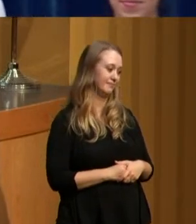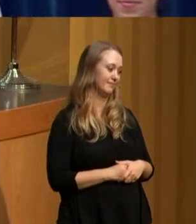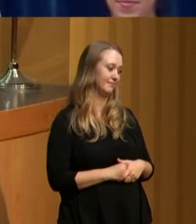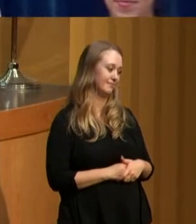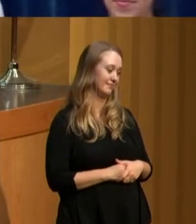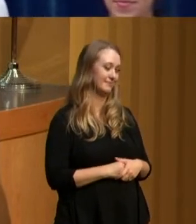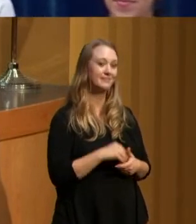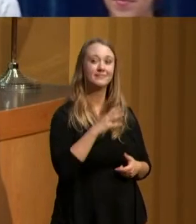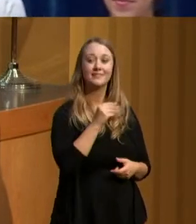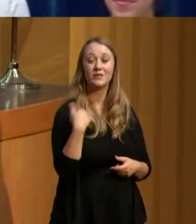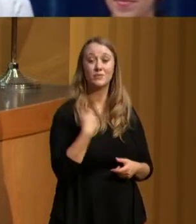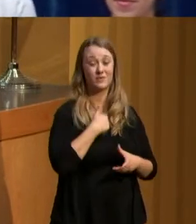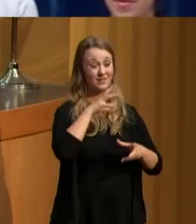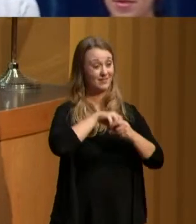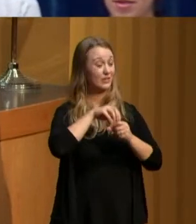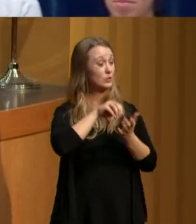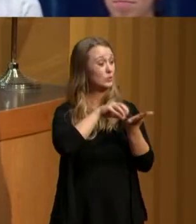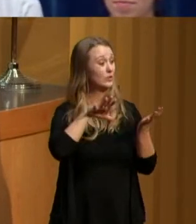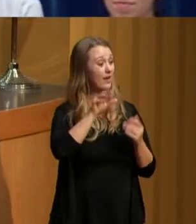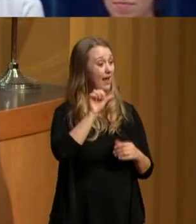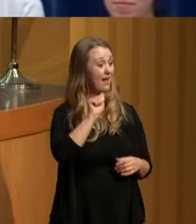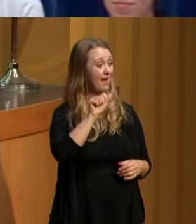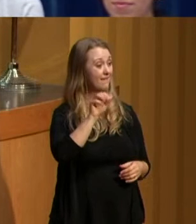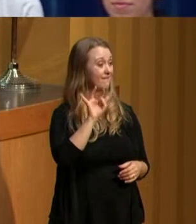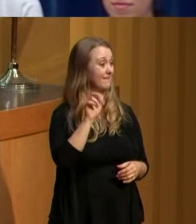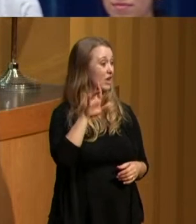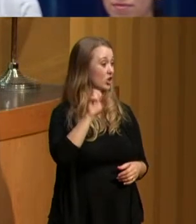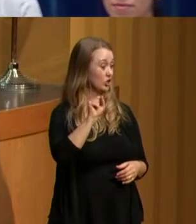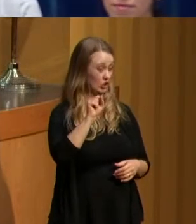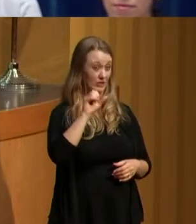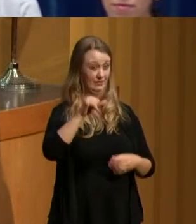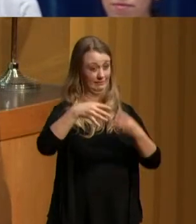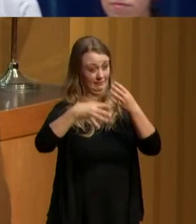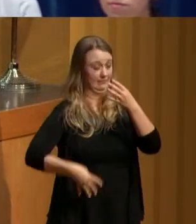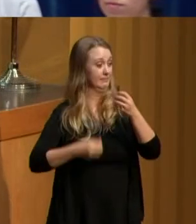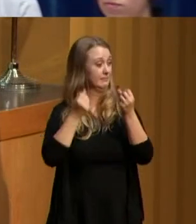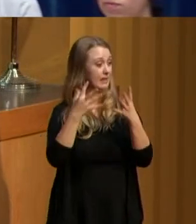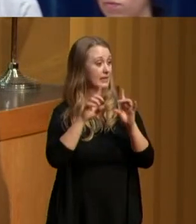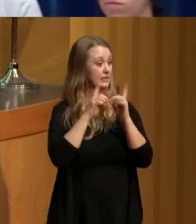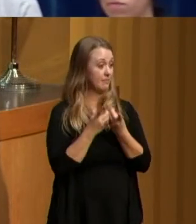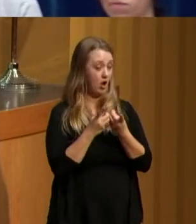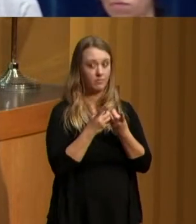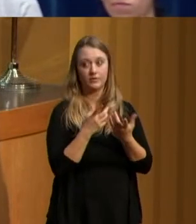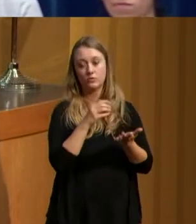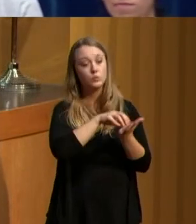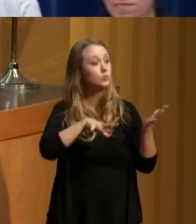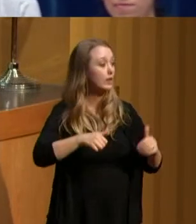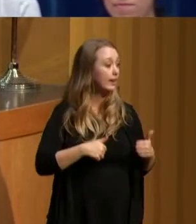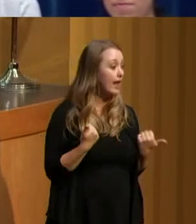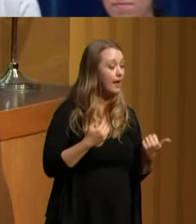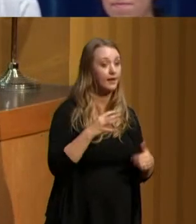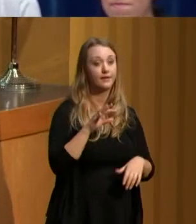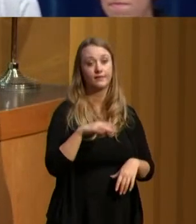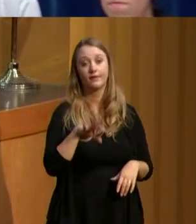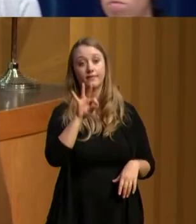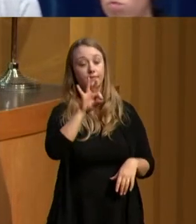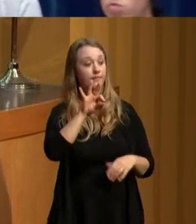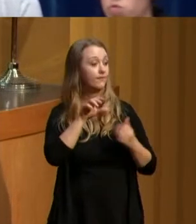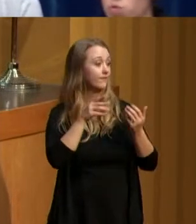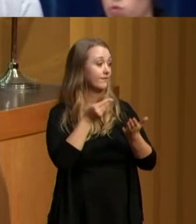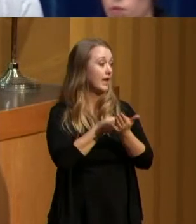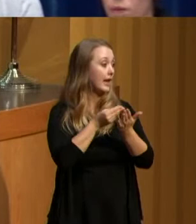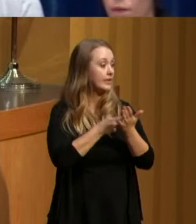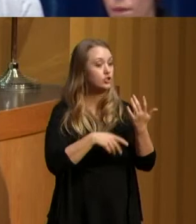then we're part of Student Affairs. So all the other departments in Student Affairs that help us, from student life to financial aid,